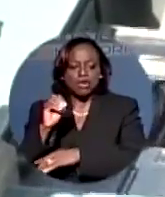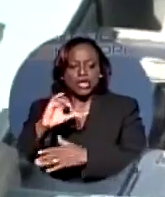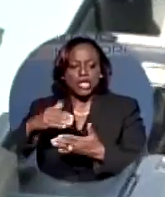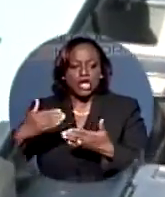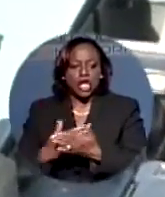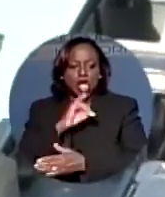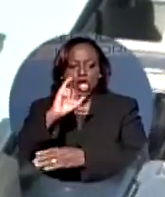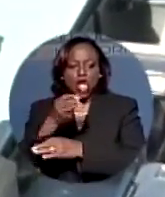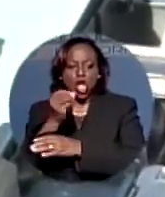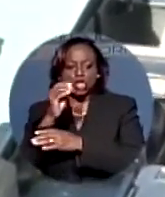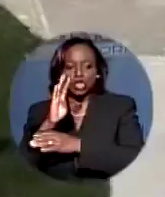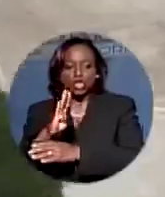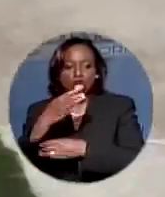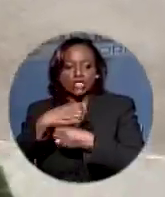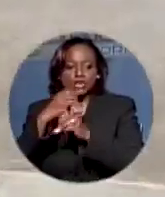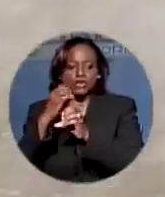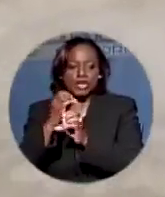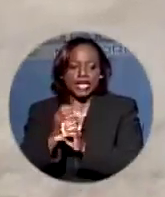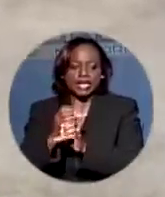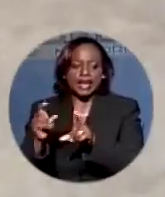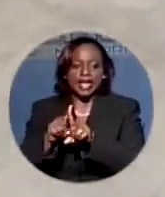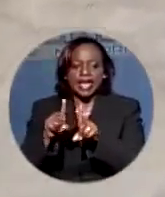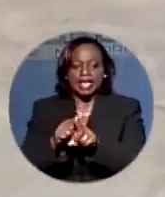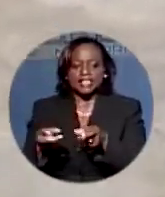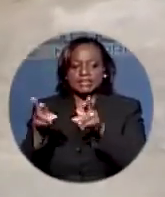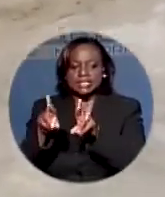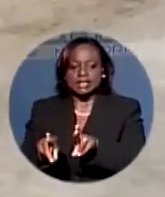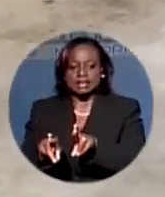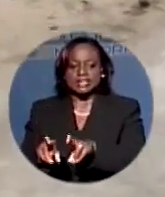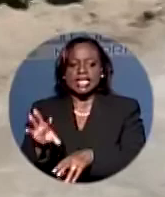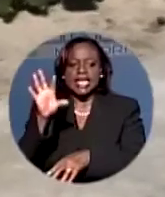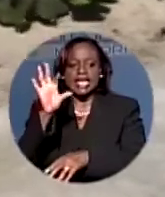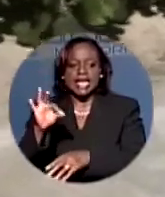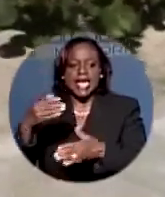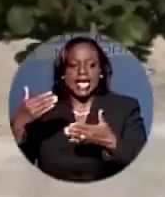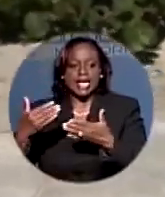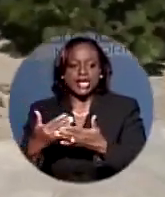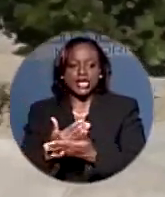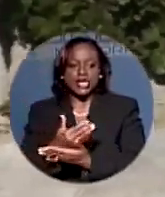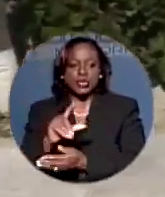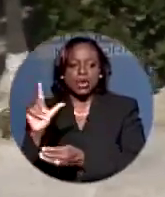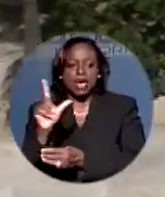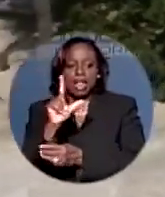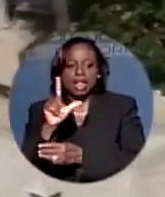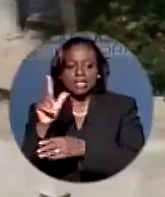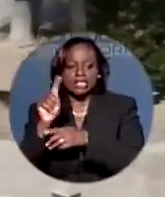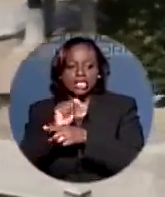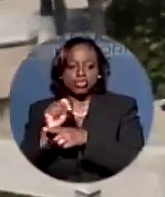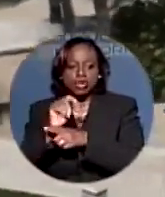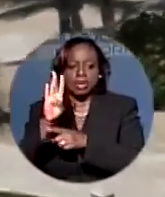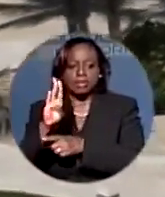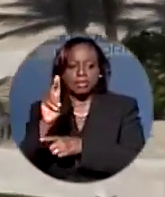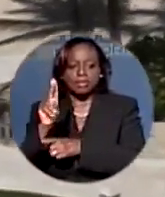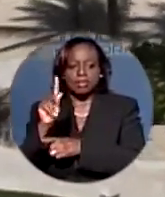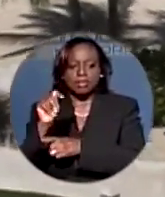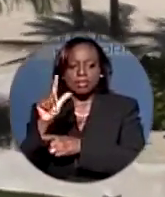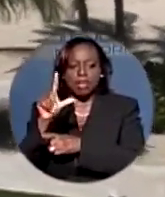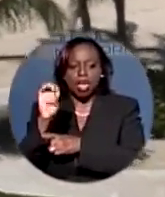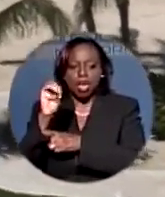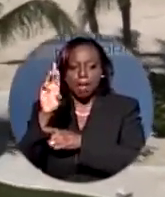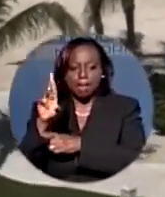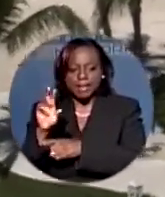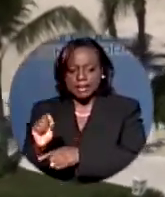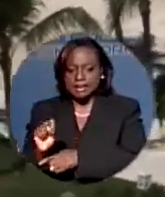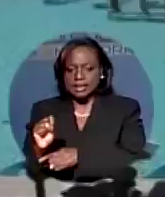jobs were created as a result of the upgrade, including 9 new London-trained butlers, bringing the Nassau staff complement to just over